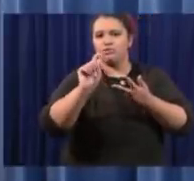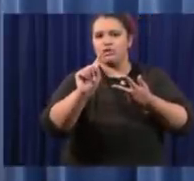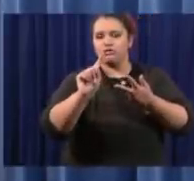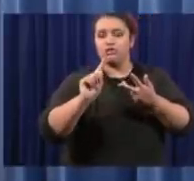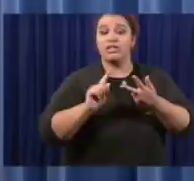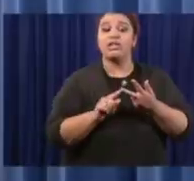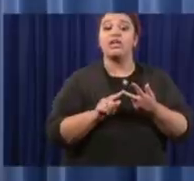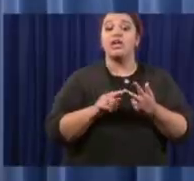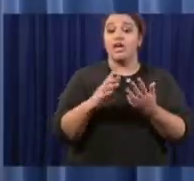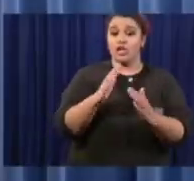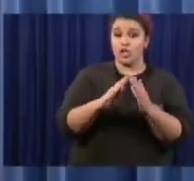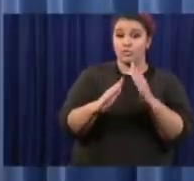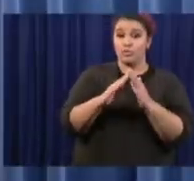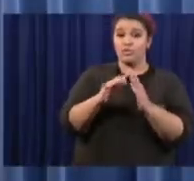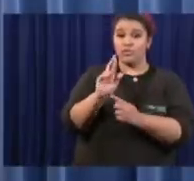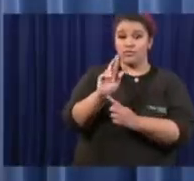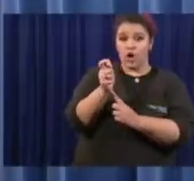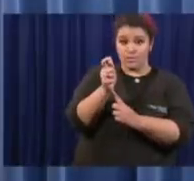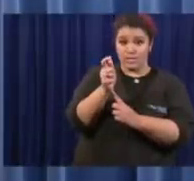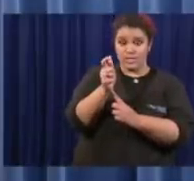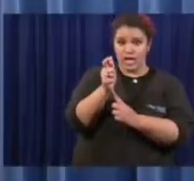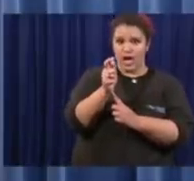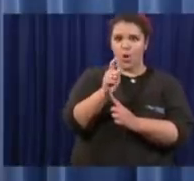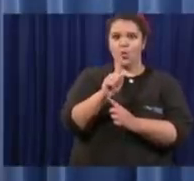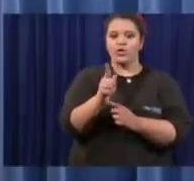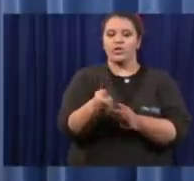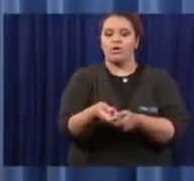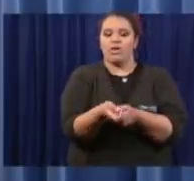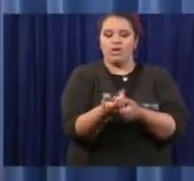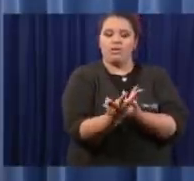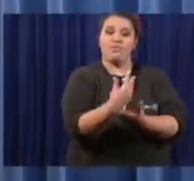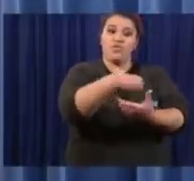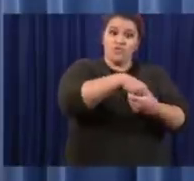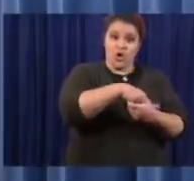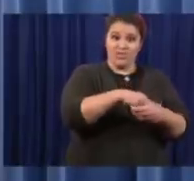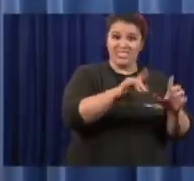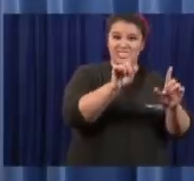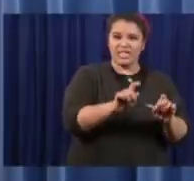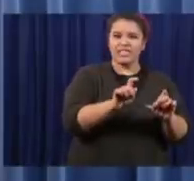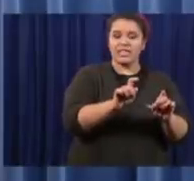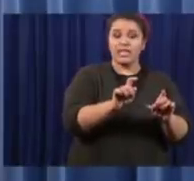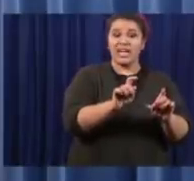you do, how will they be compensated for this service?